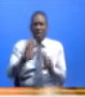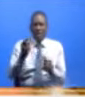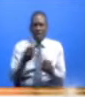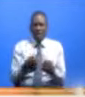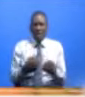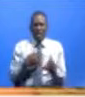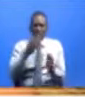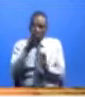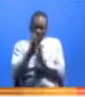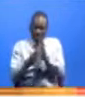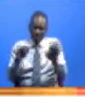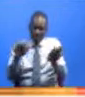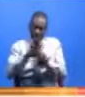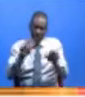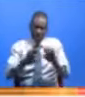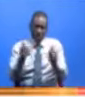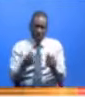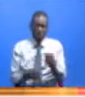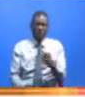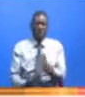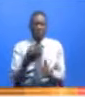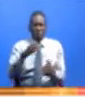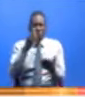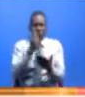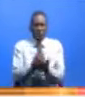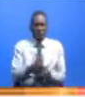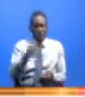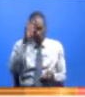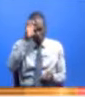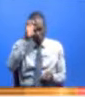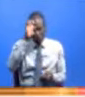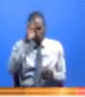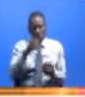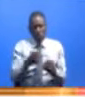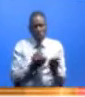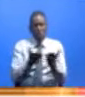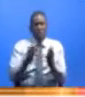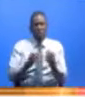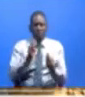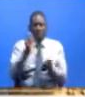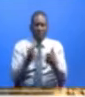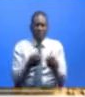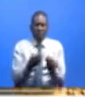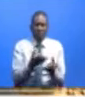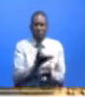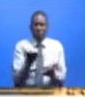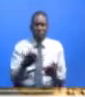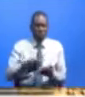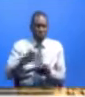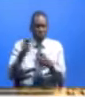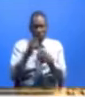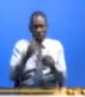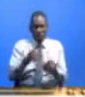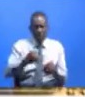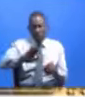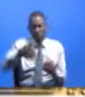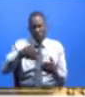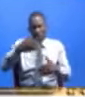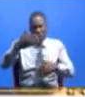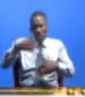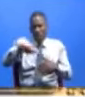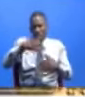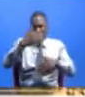final touches to establish an office in Eldoret, Uasin Gishu County, to serve the athletes, majority of whom train in towns and areas closer to the